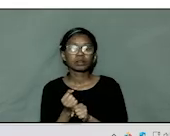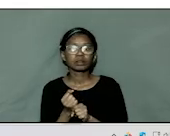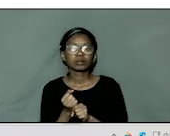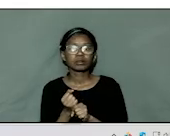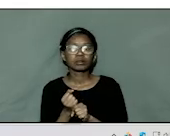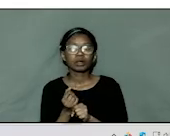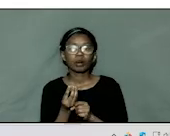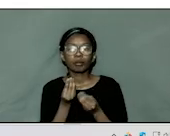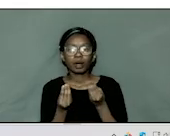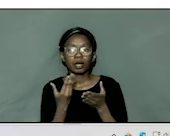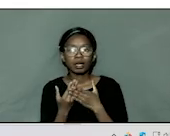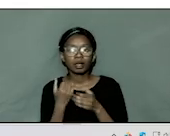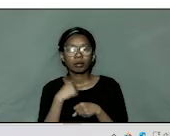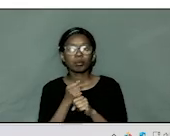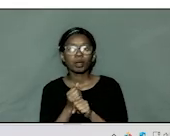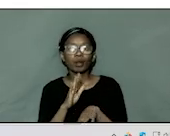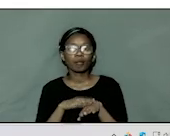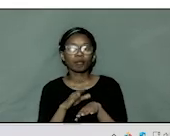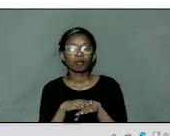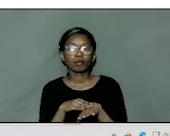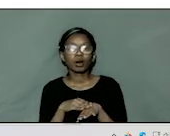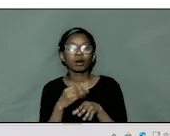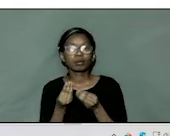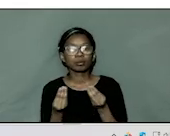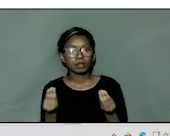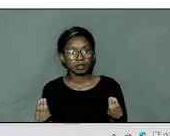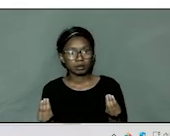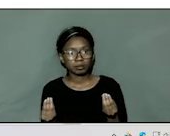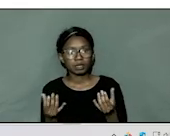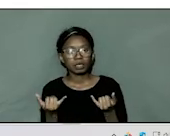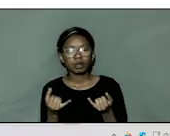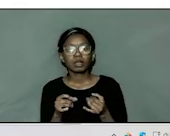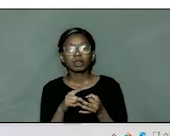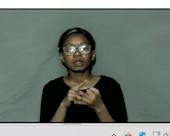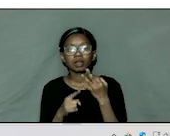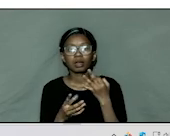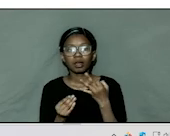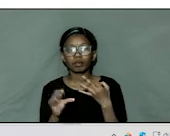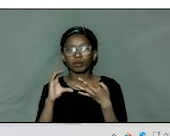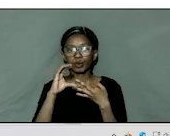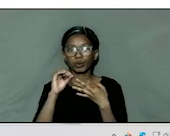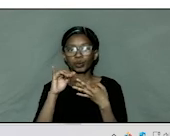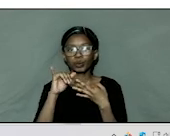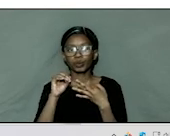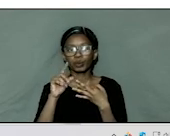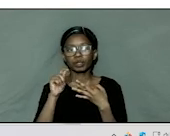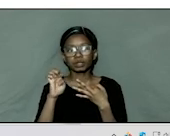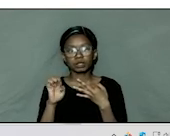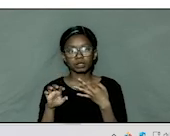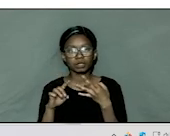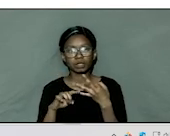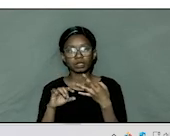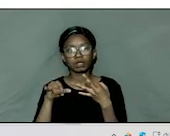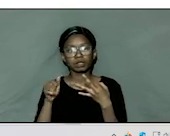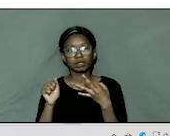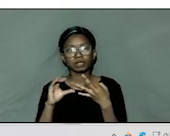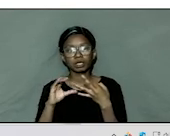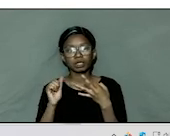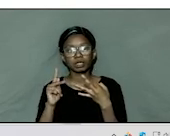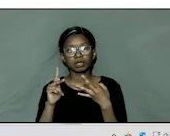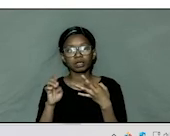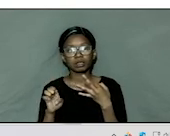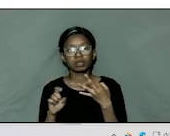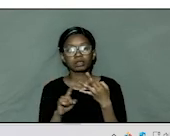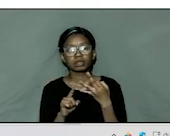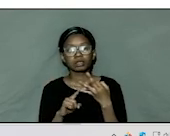what species, which is the coyote, the jackal, and the dingo. So